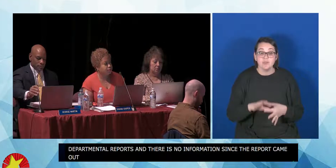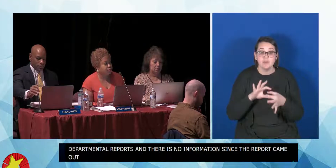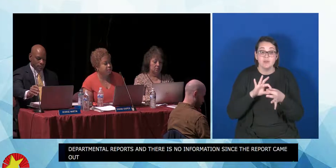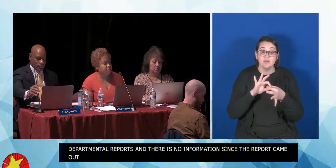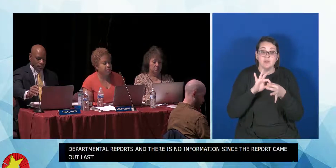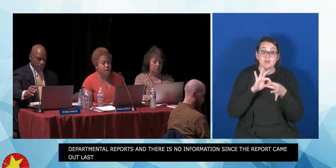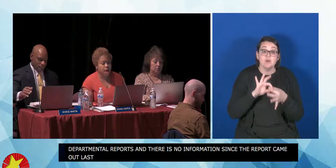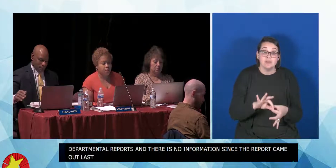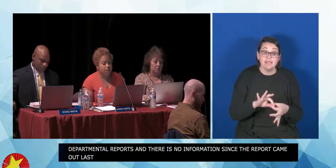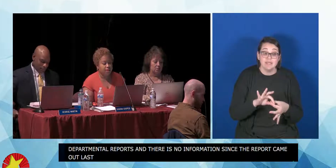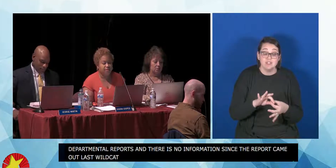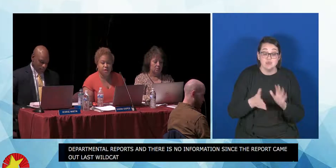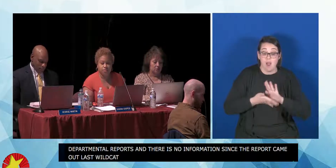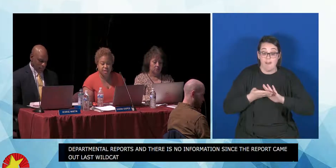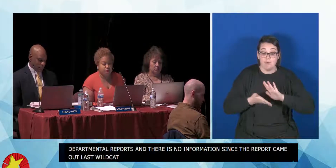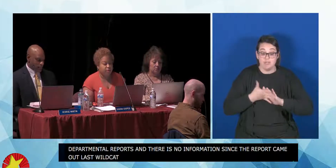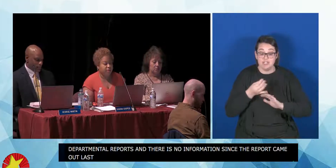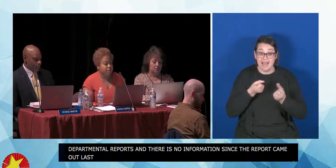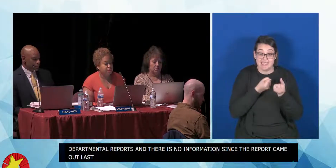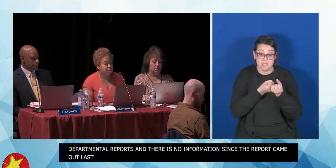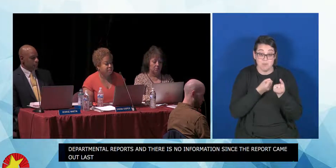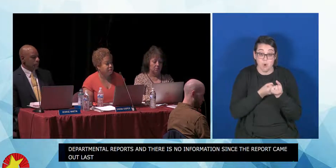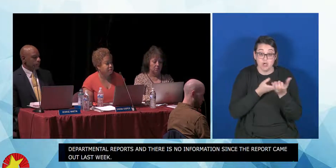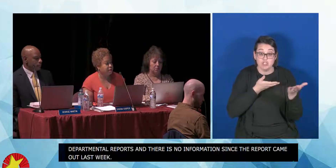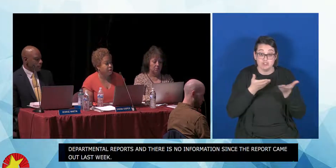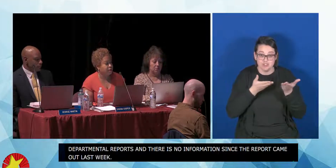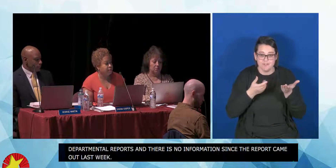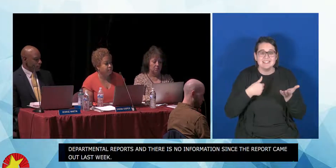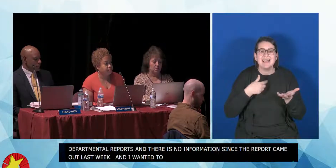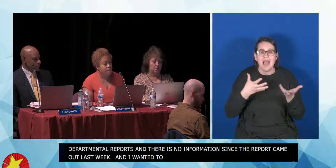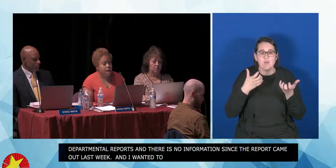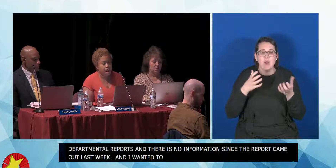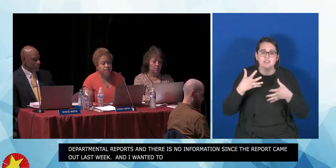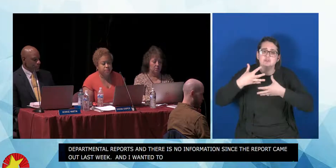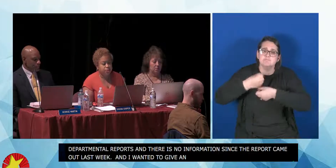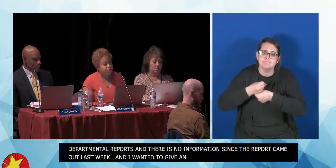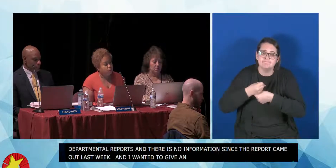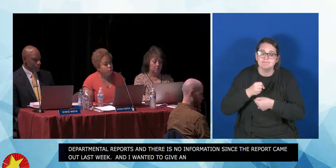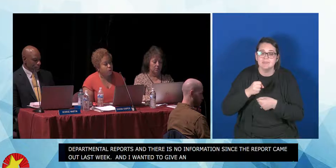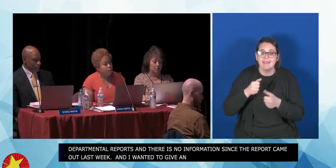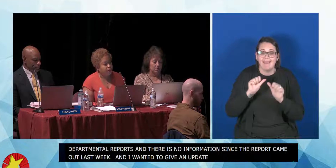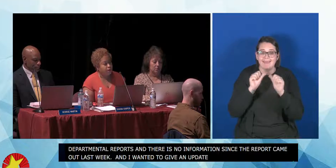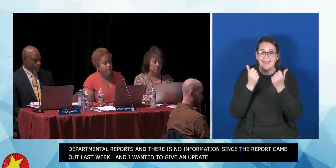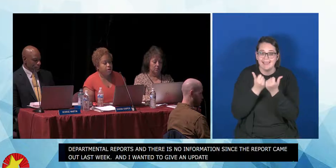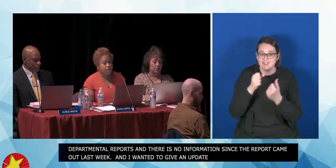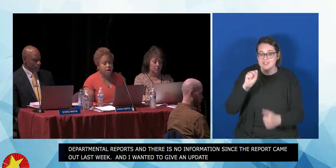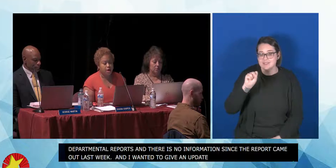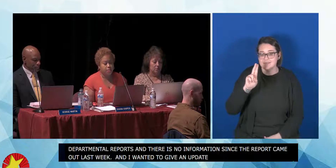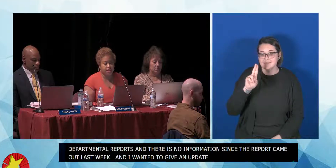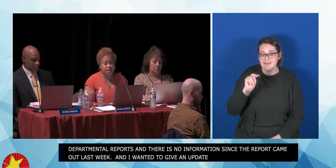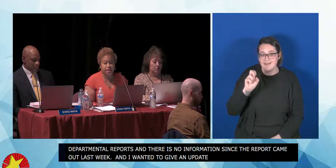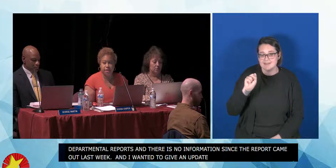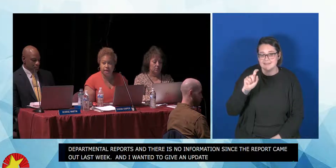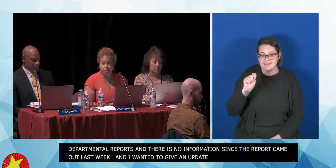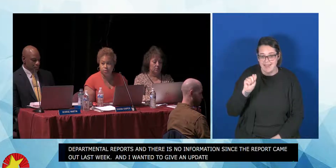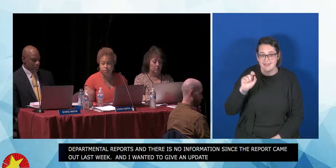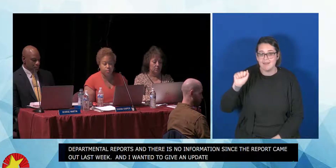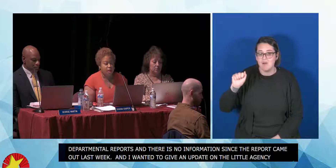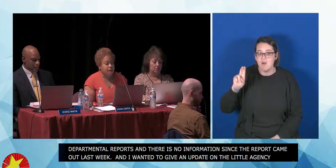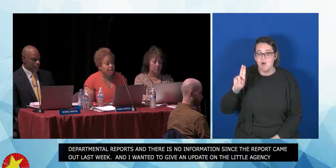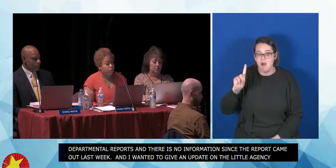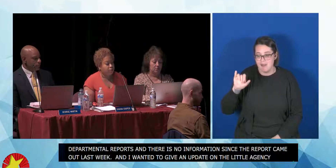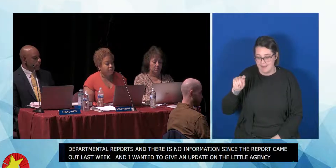support services, I wanted to give an update on the agency sunset audit. As most of you are aware, the audit began in